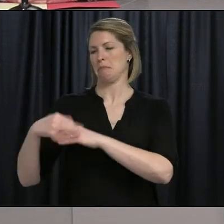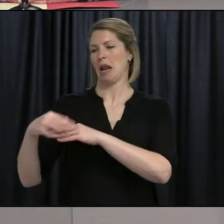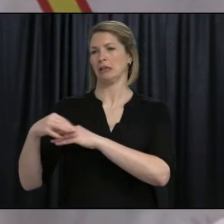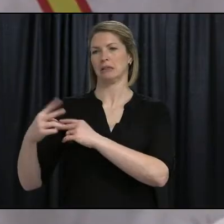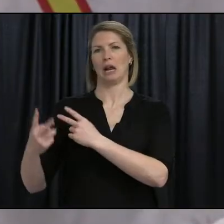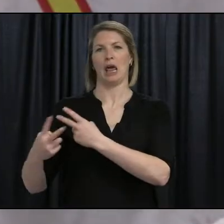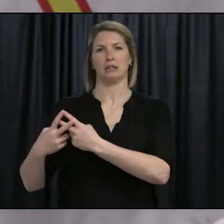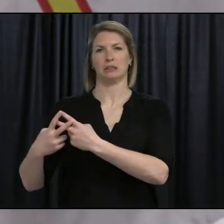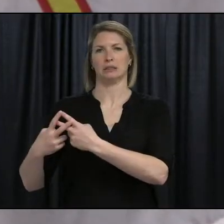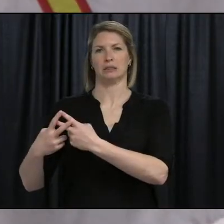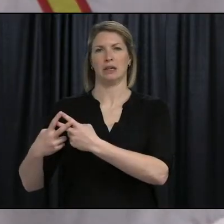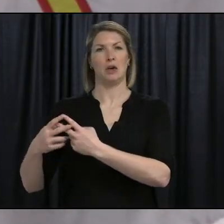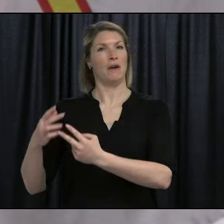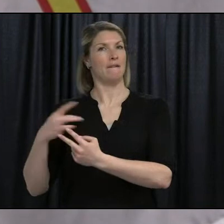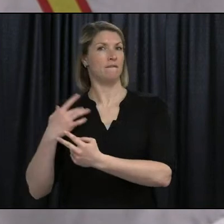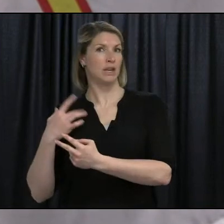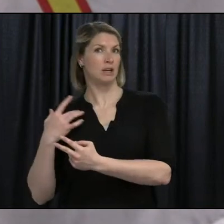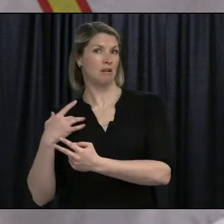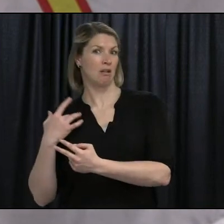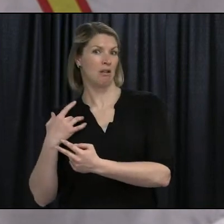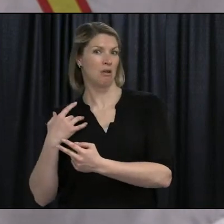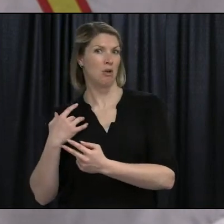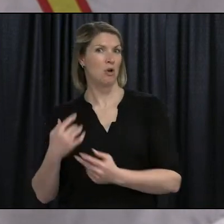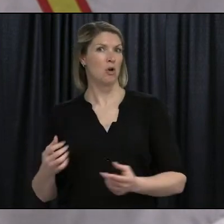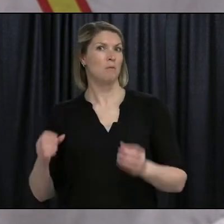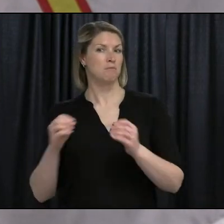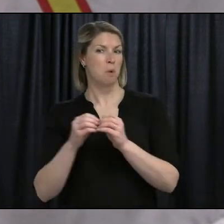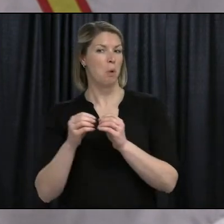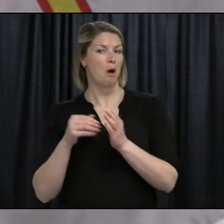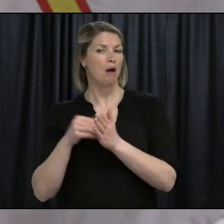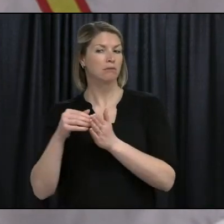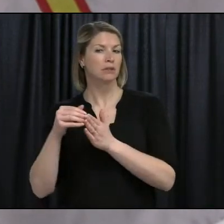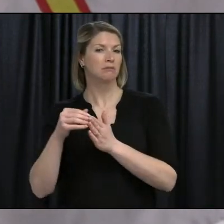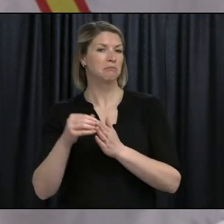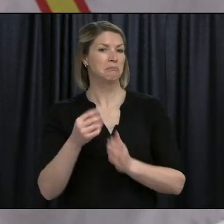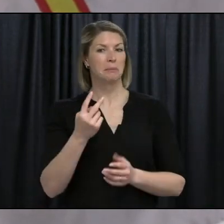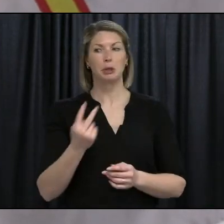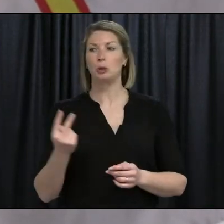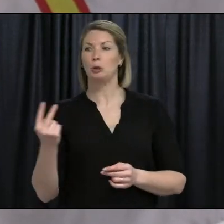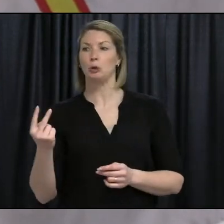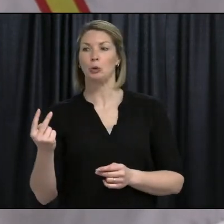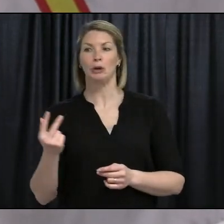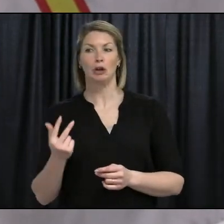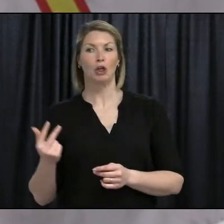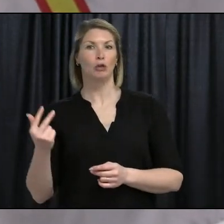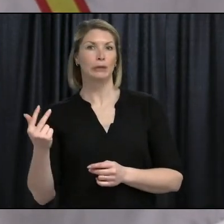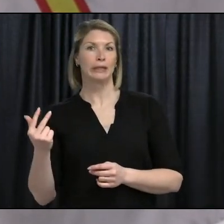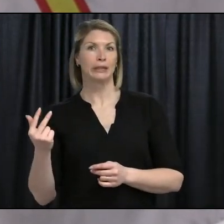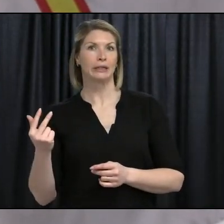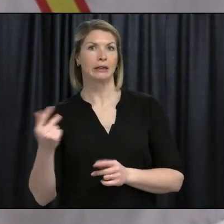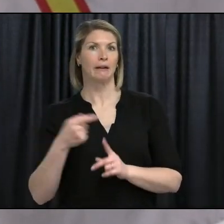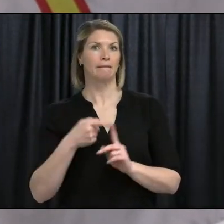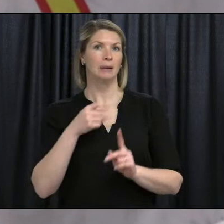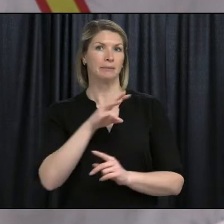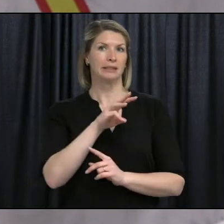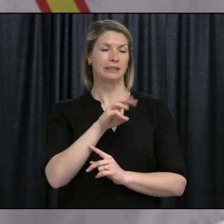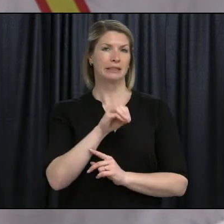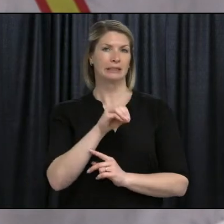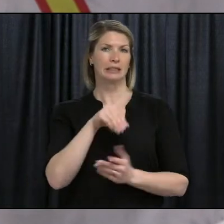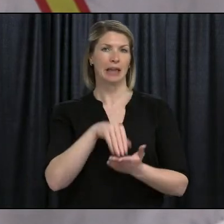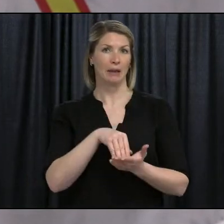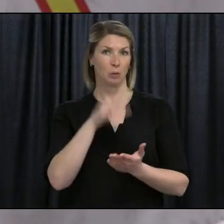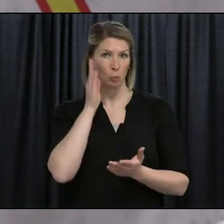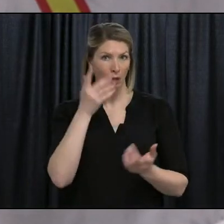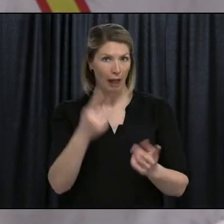I don't know. I mean, it's It's difficult to say. I mean, initially when things